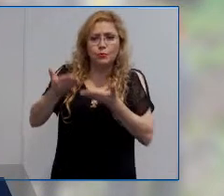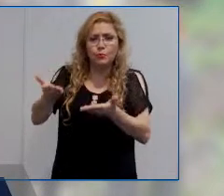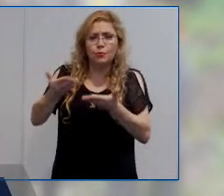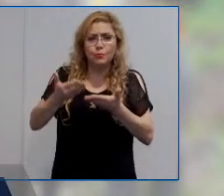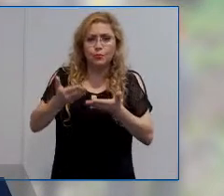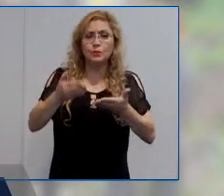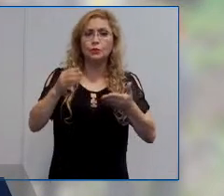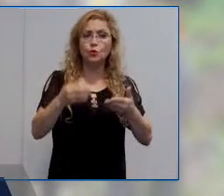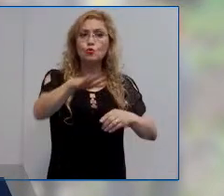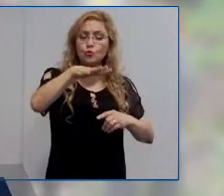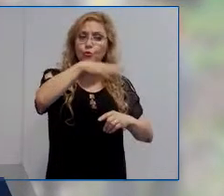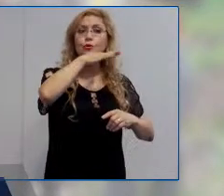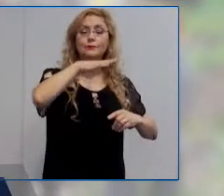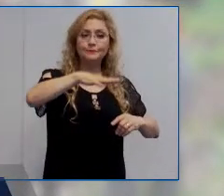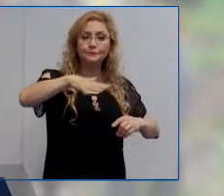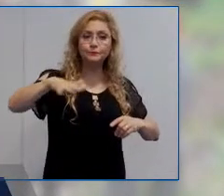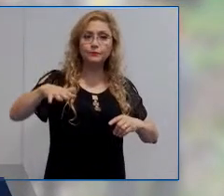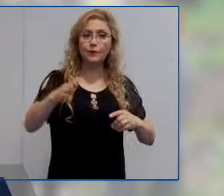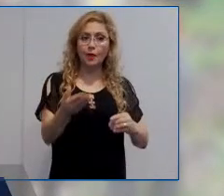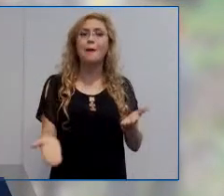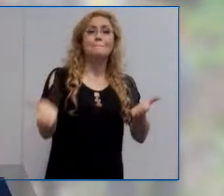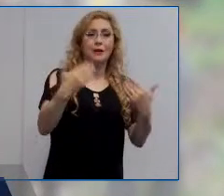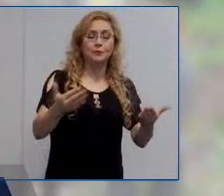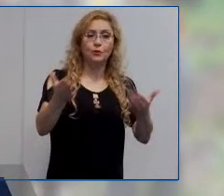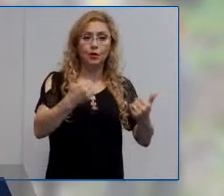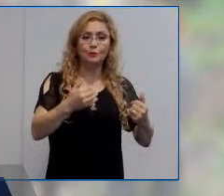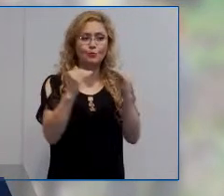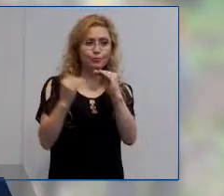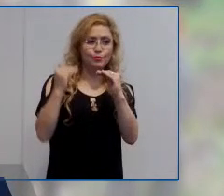Optimizing Irrigation and other areas.